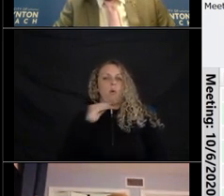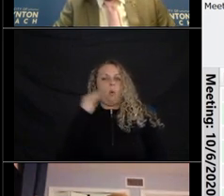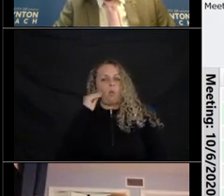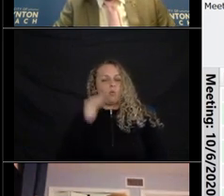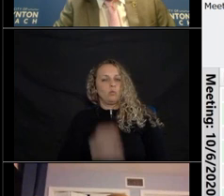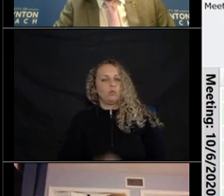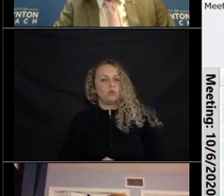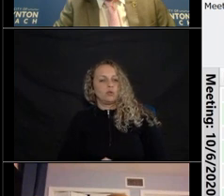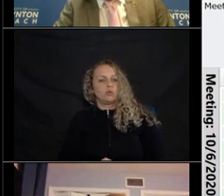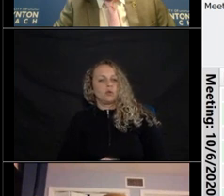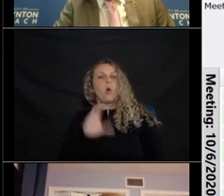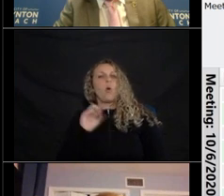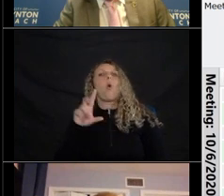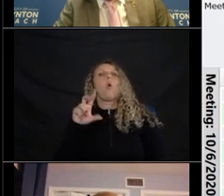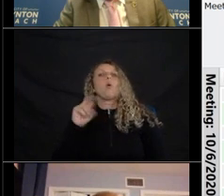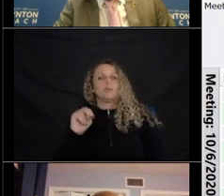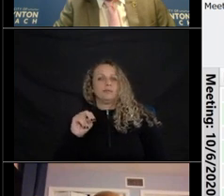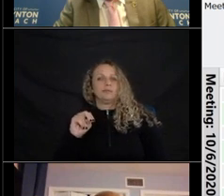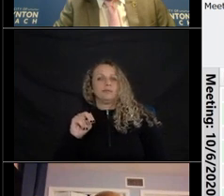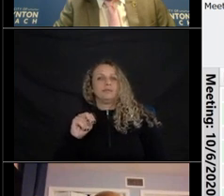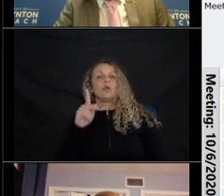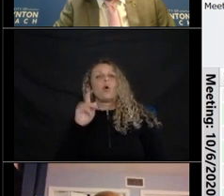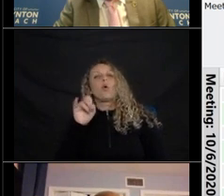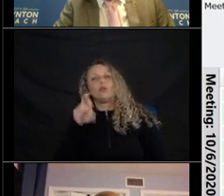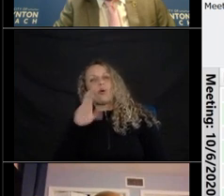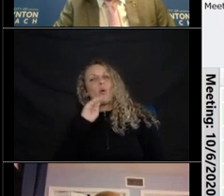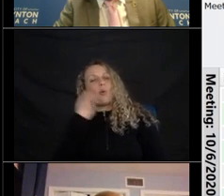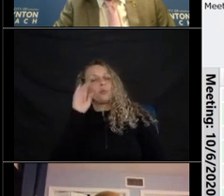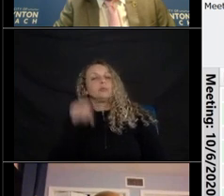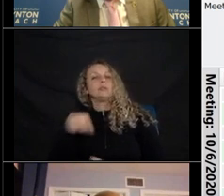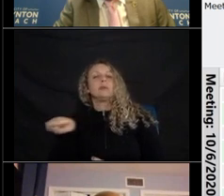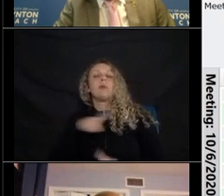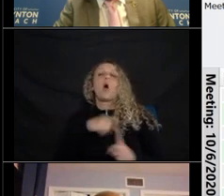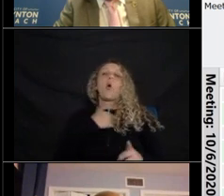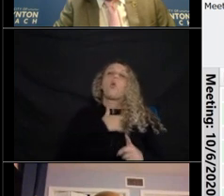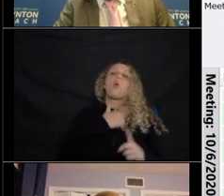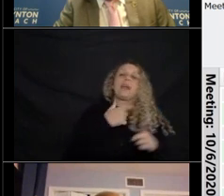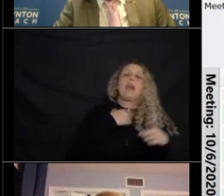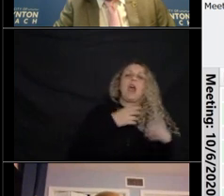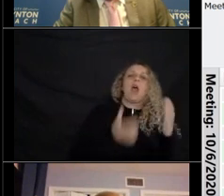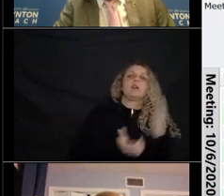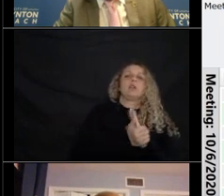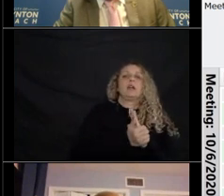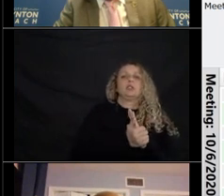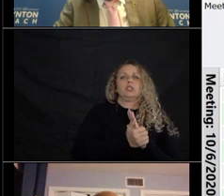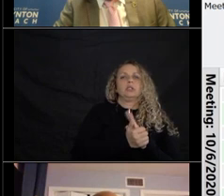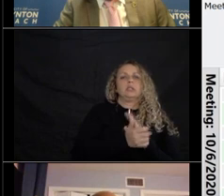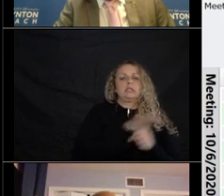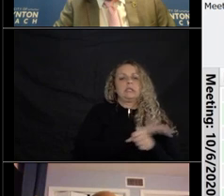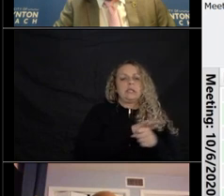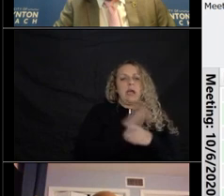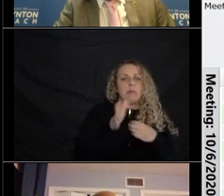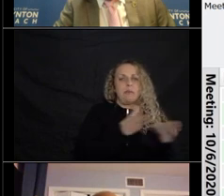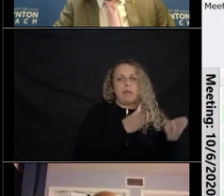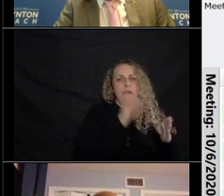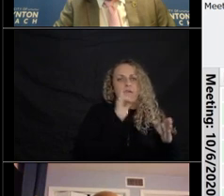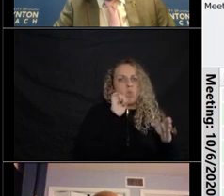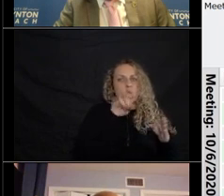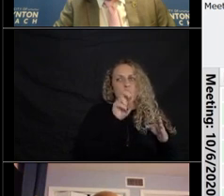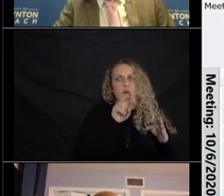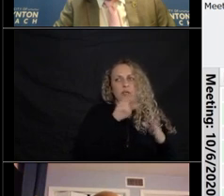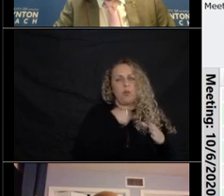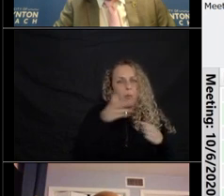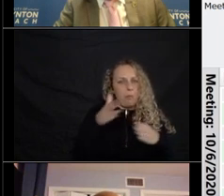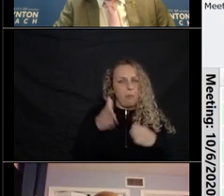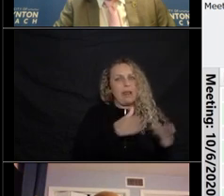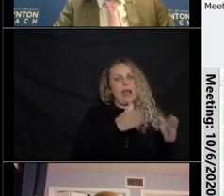And what I wanted to let you know is we did attach a site plan for you so that you can see that what we're planning